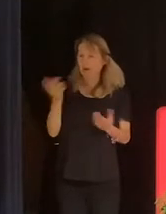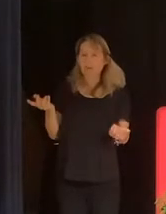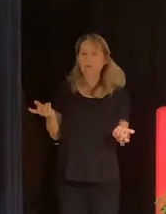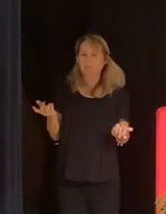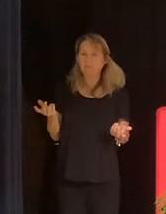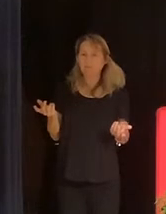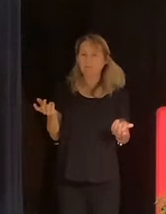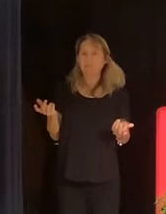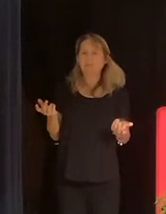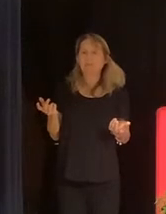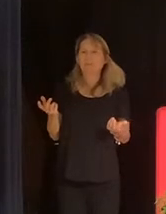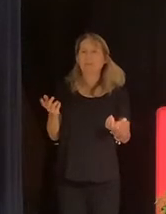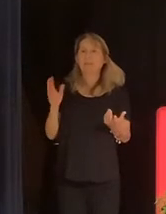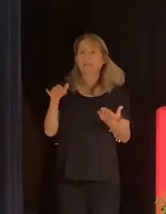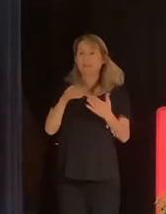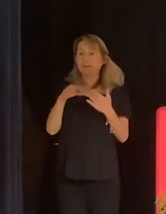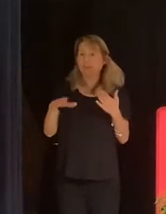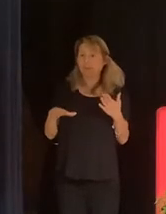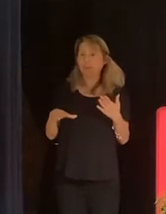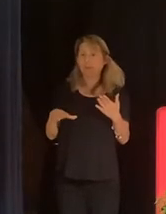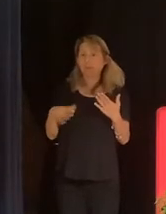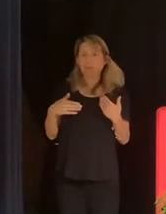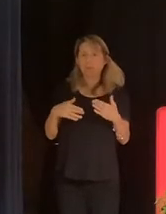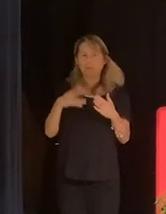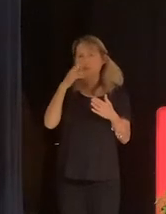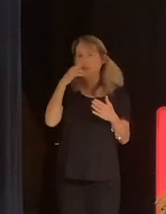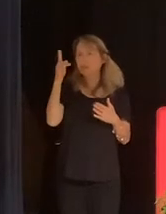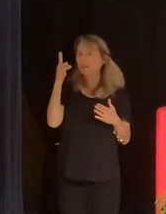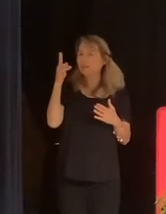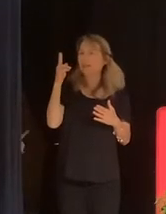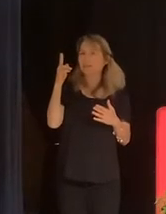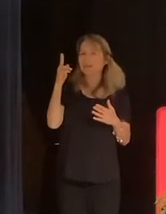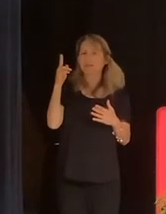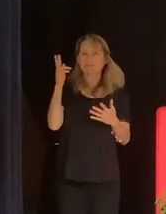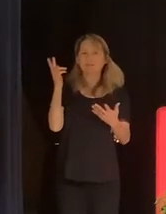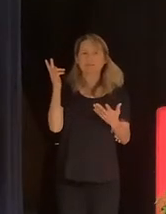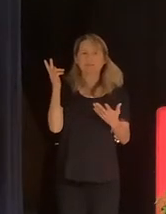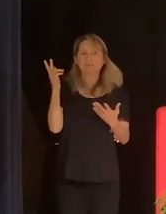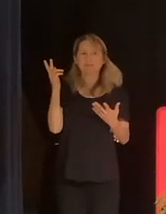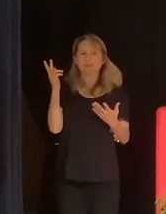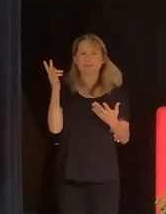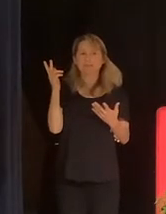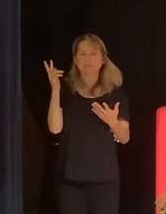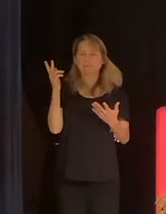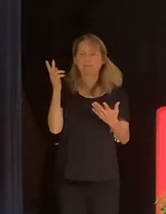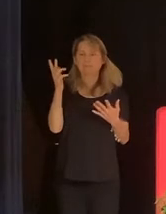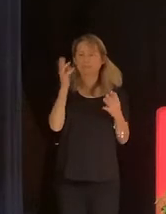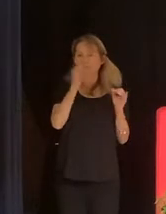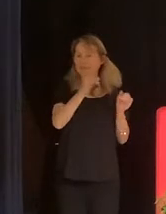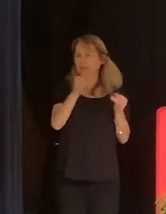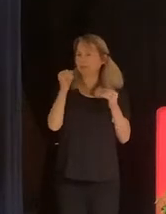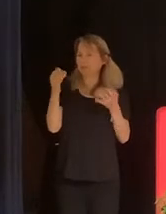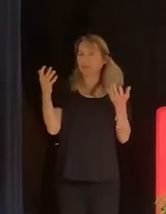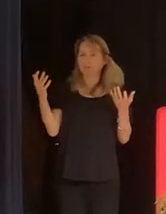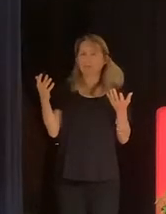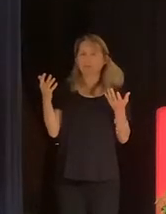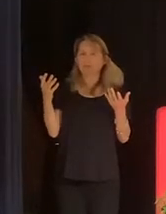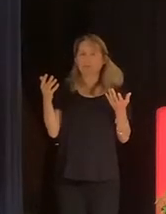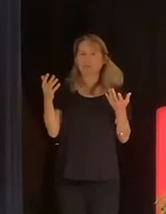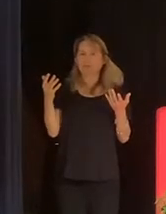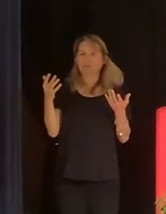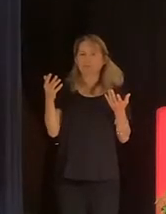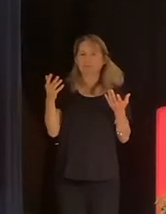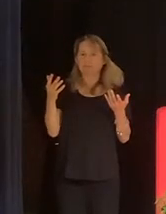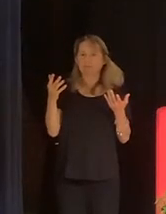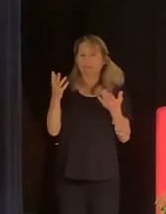has demonstrated unique and distinguished effort and the individual by overcoming